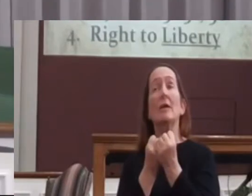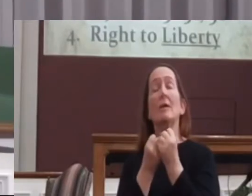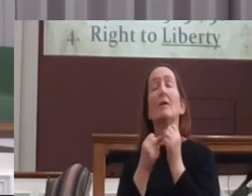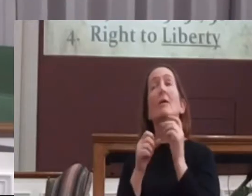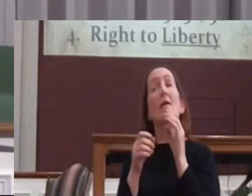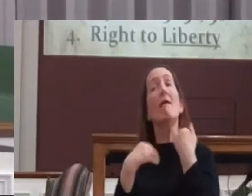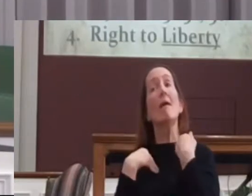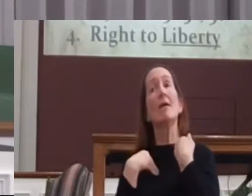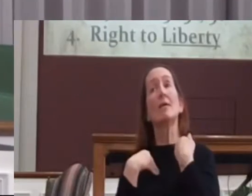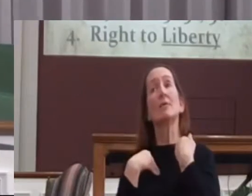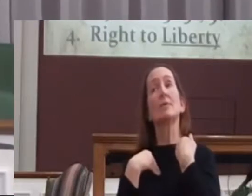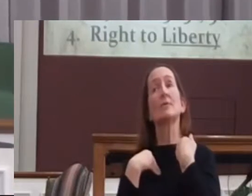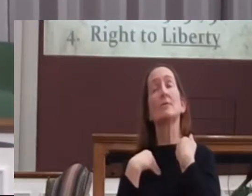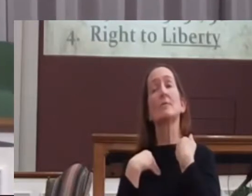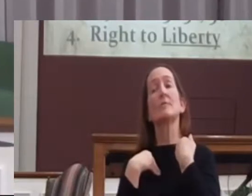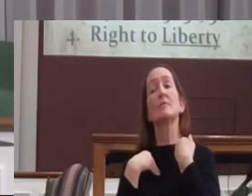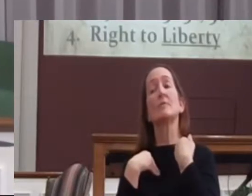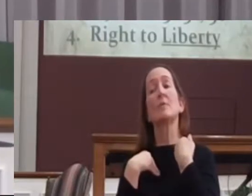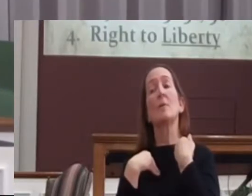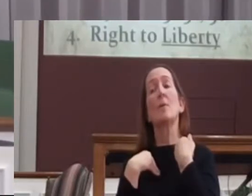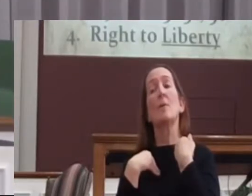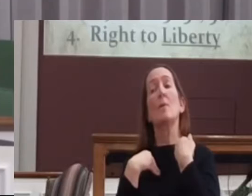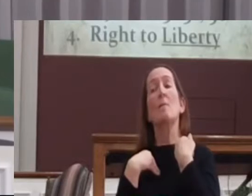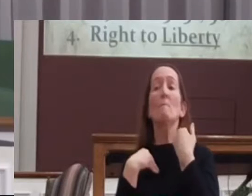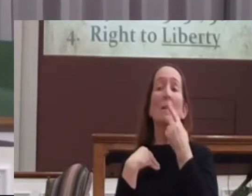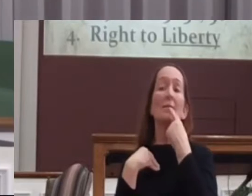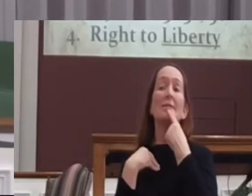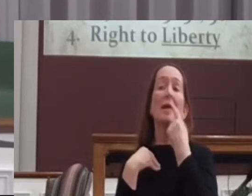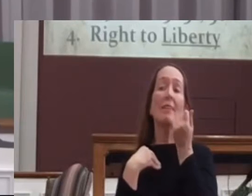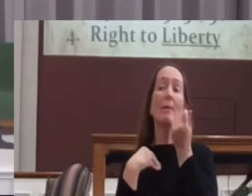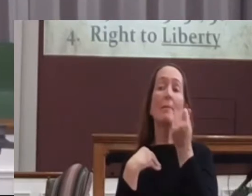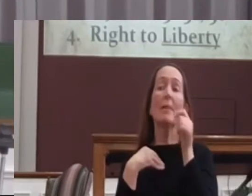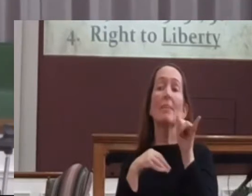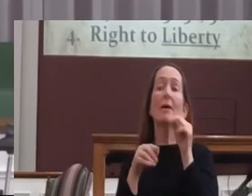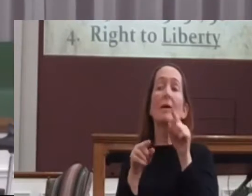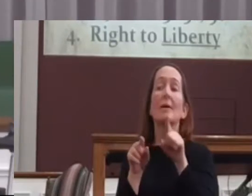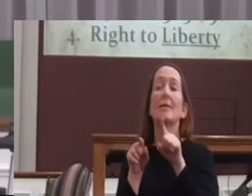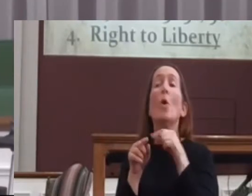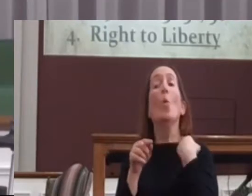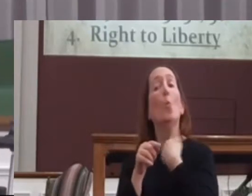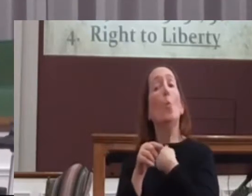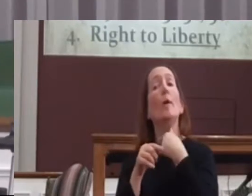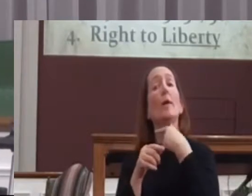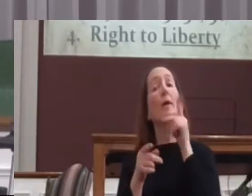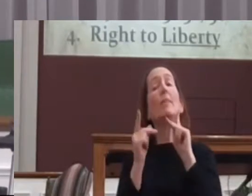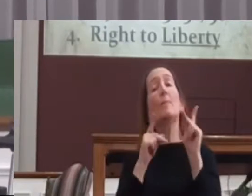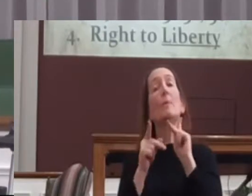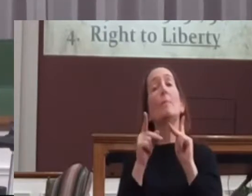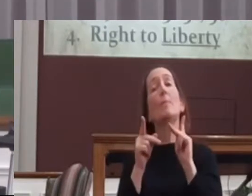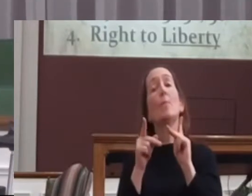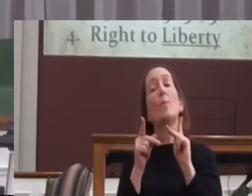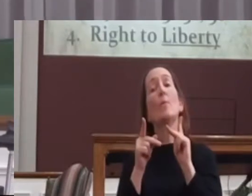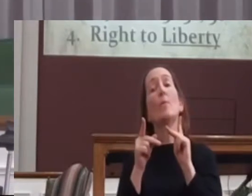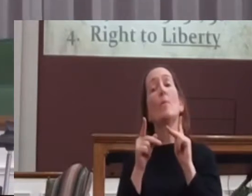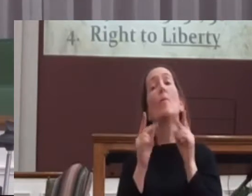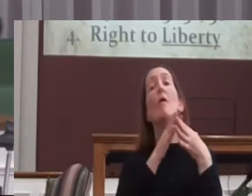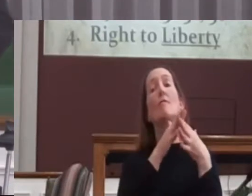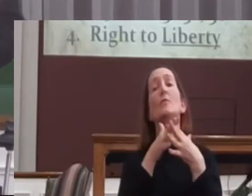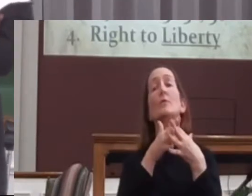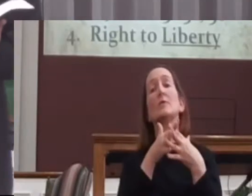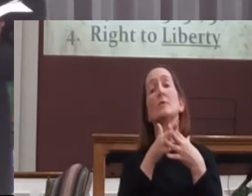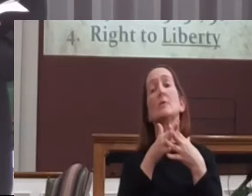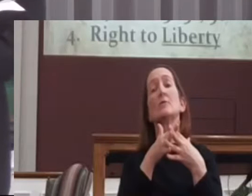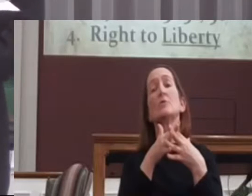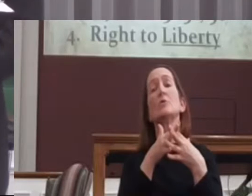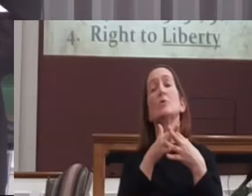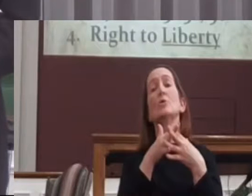in this society has. And they might be stated similar to this: we, the people of the